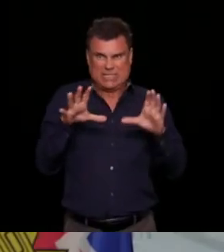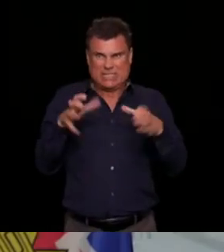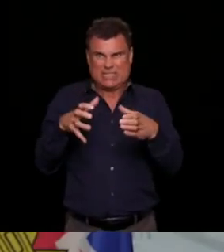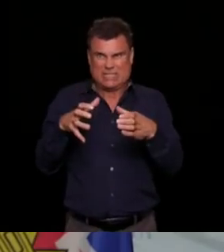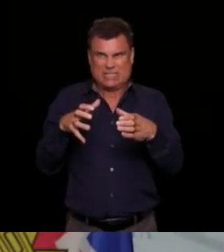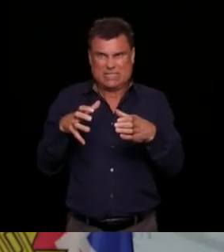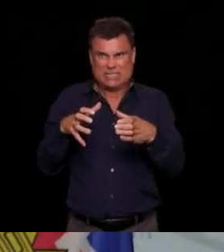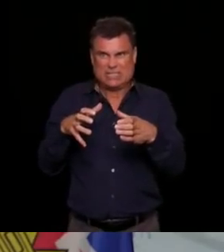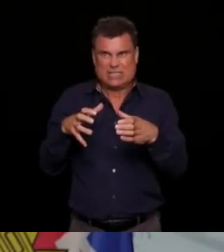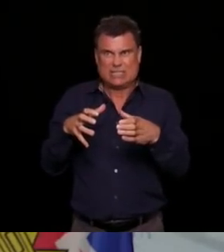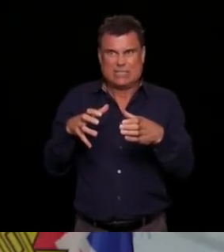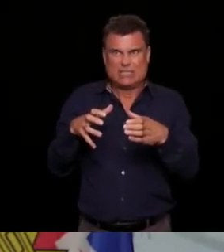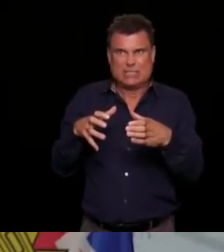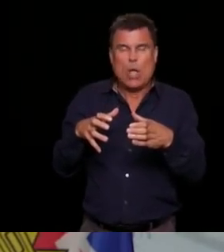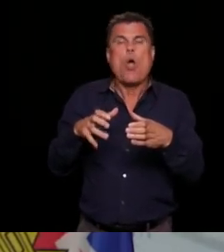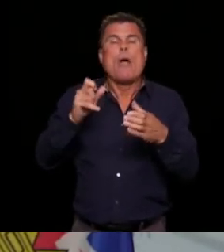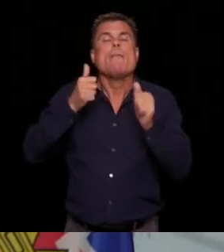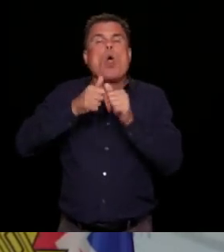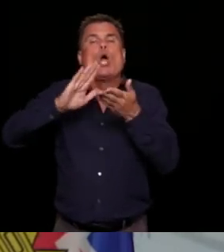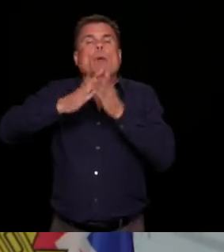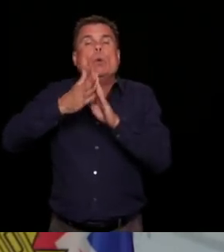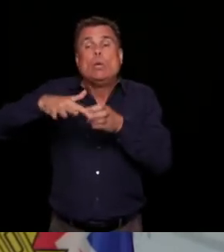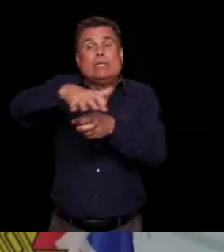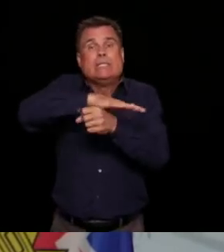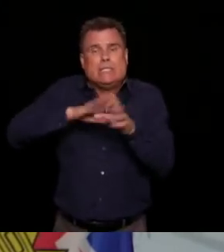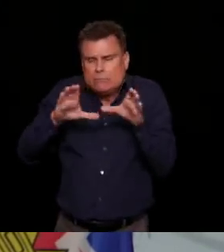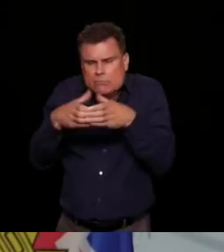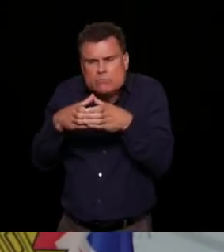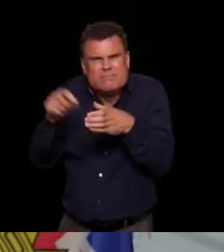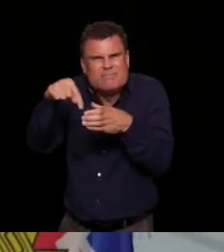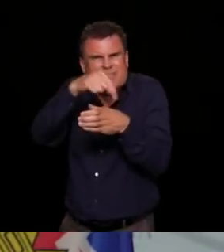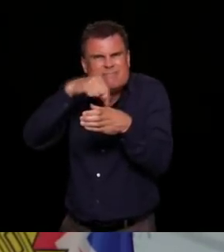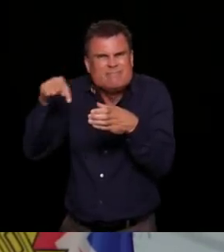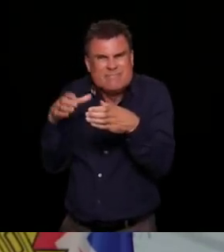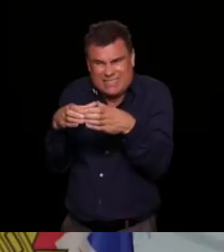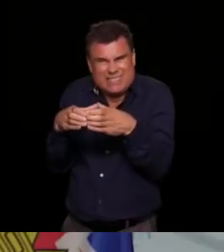an indicator of making sure that we're testing the right populations, and